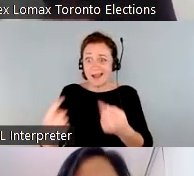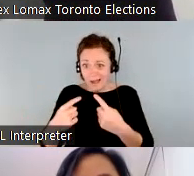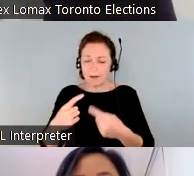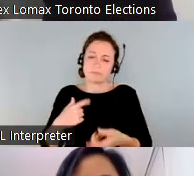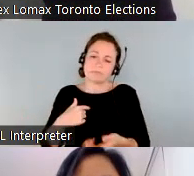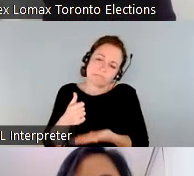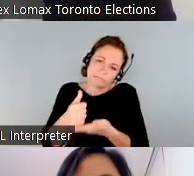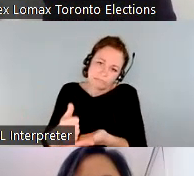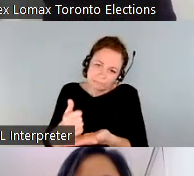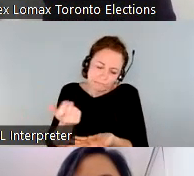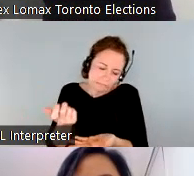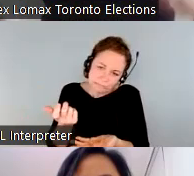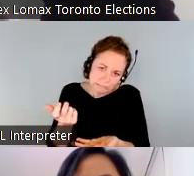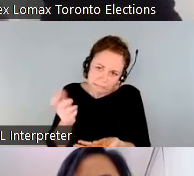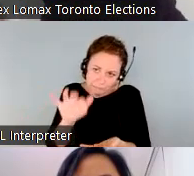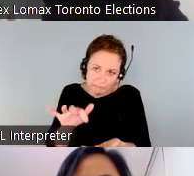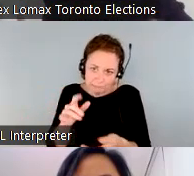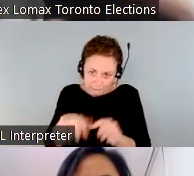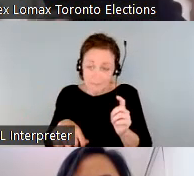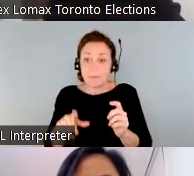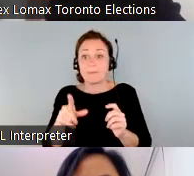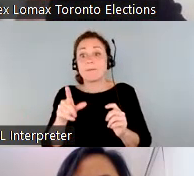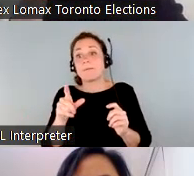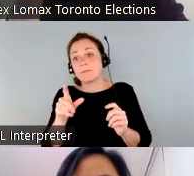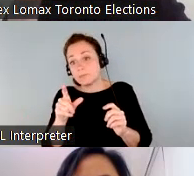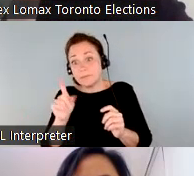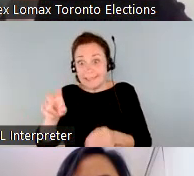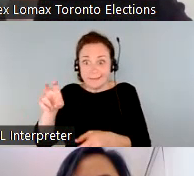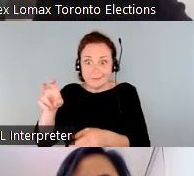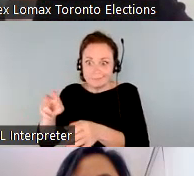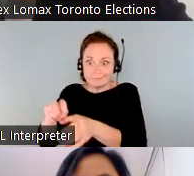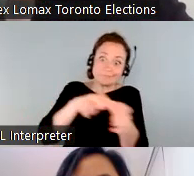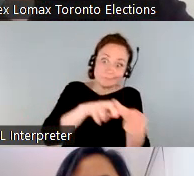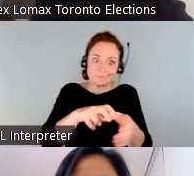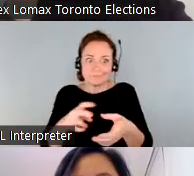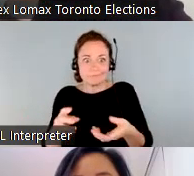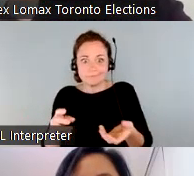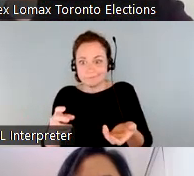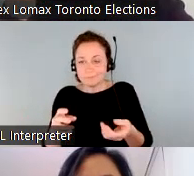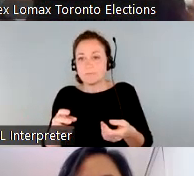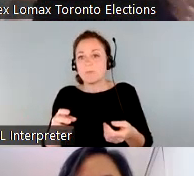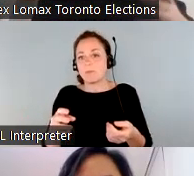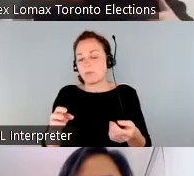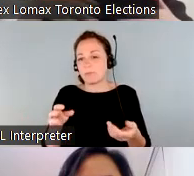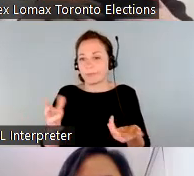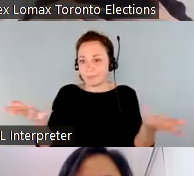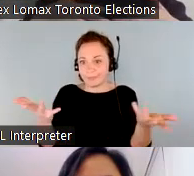reason, at a certain point you have to get a lift or try your best to get there. We do have a lot